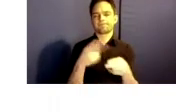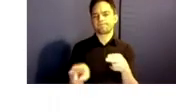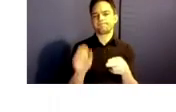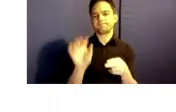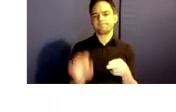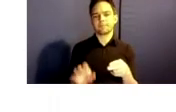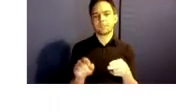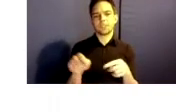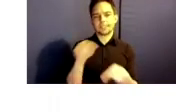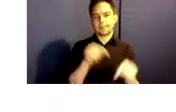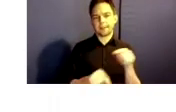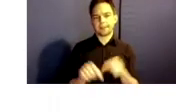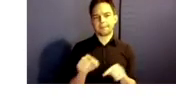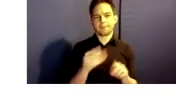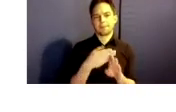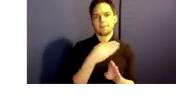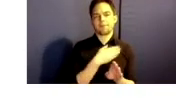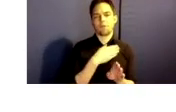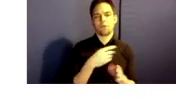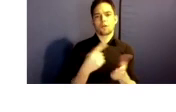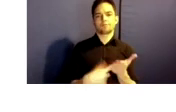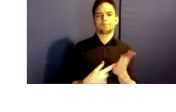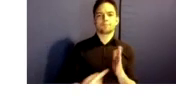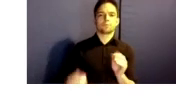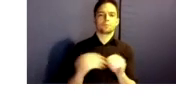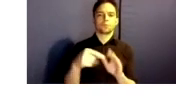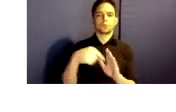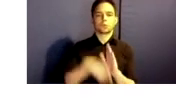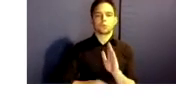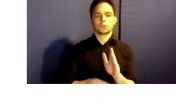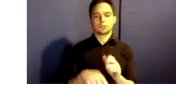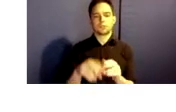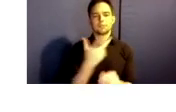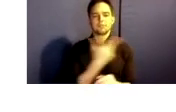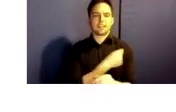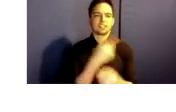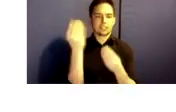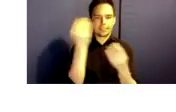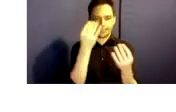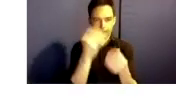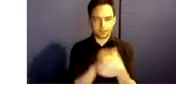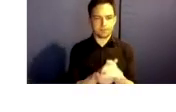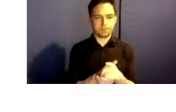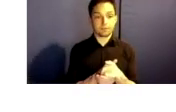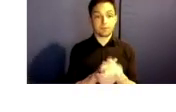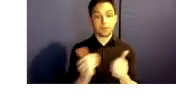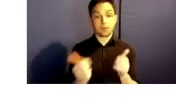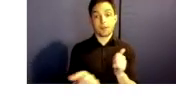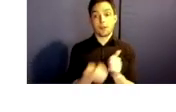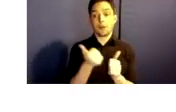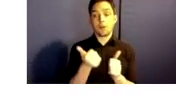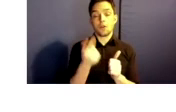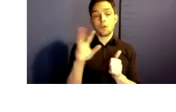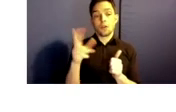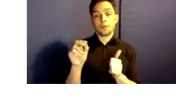back before digging into more specific vaccine-related consideration, and mostly for the WHO